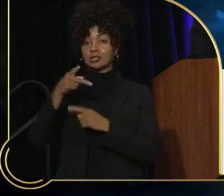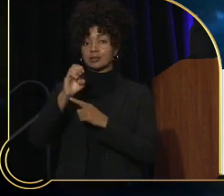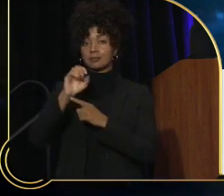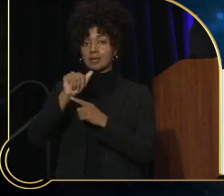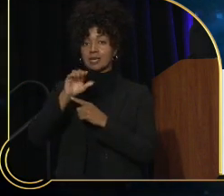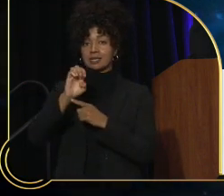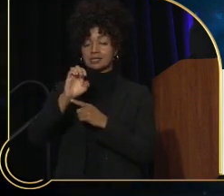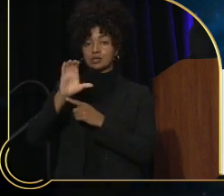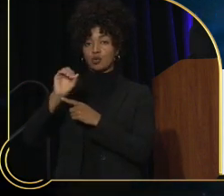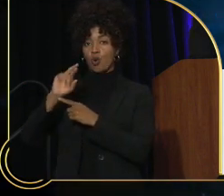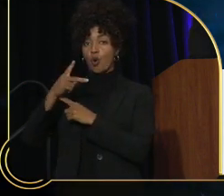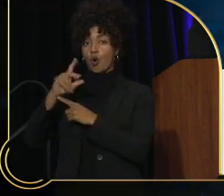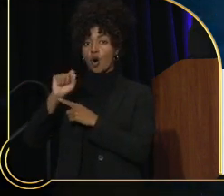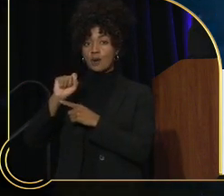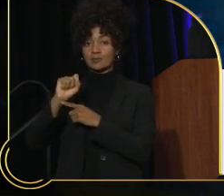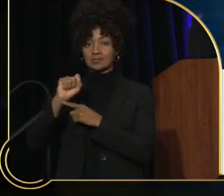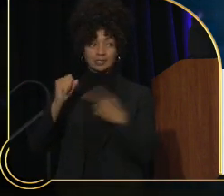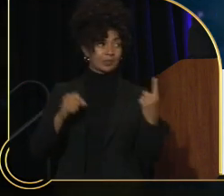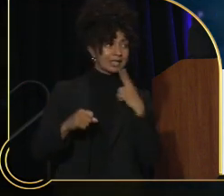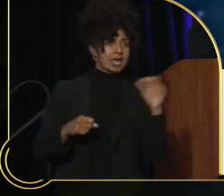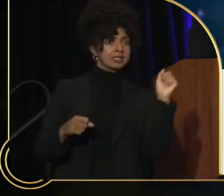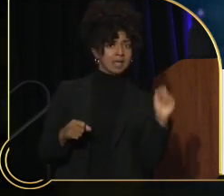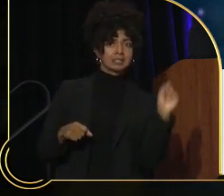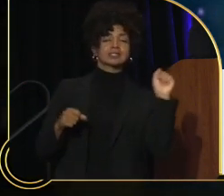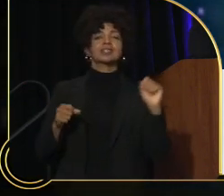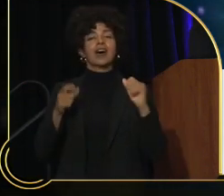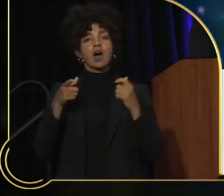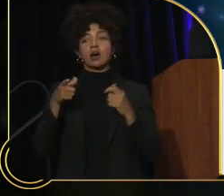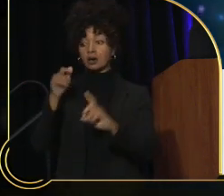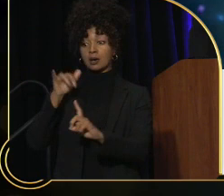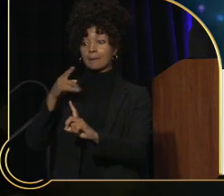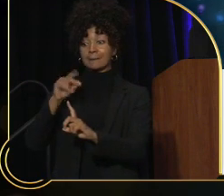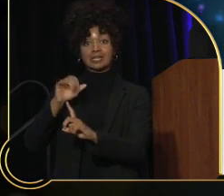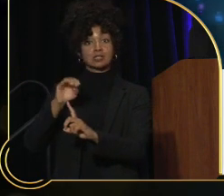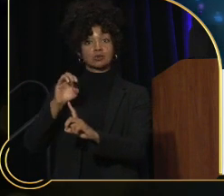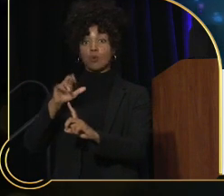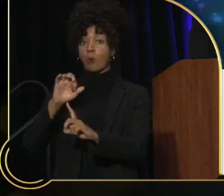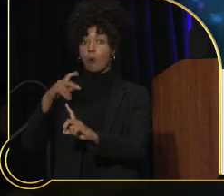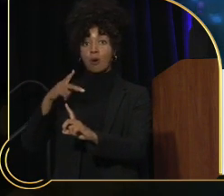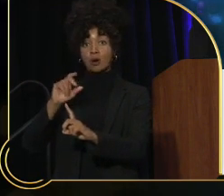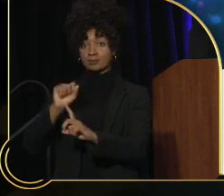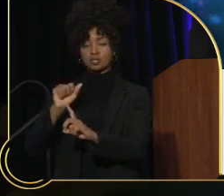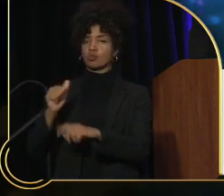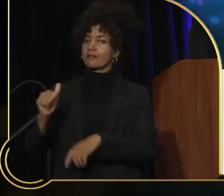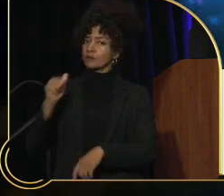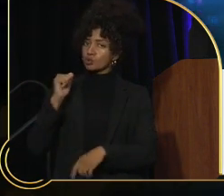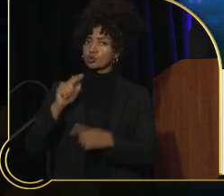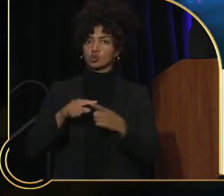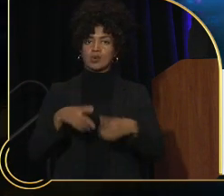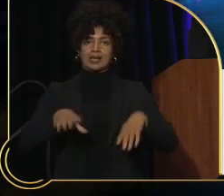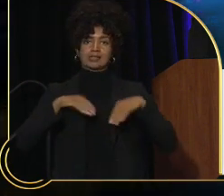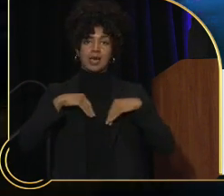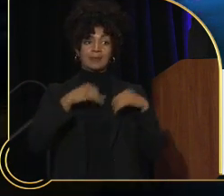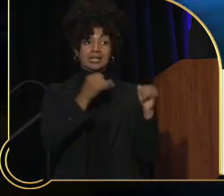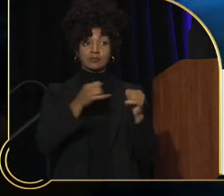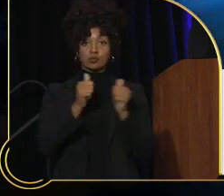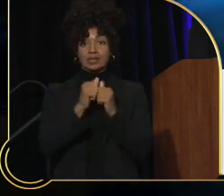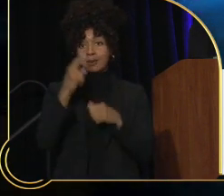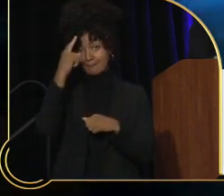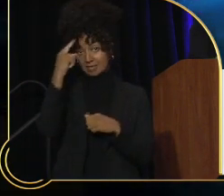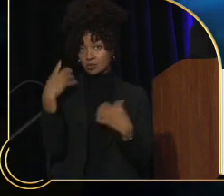which refuses to accept individuals with mental health conditions into the service of the Peace